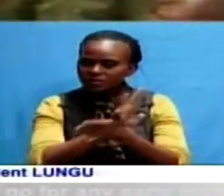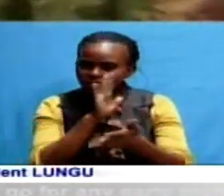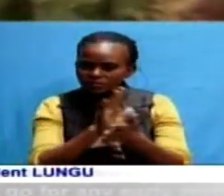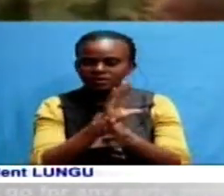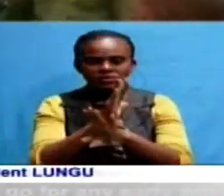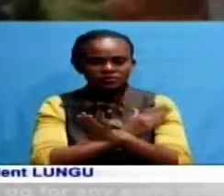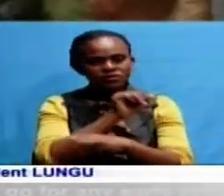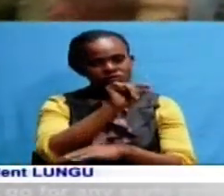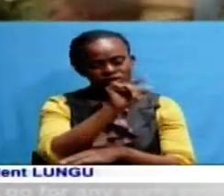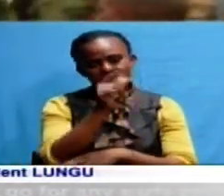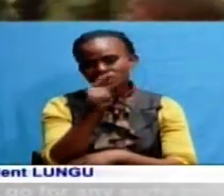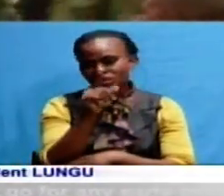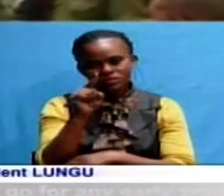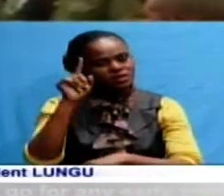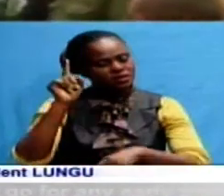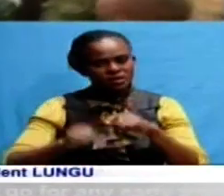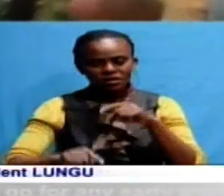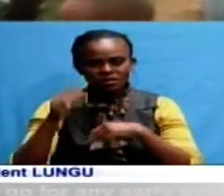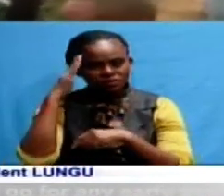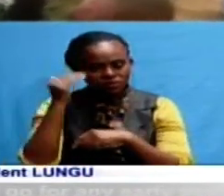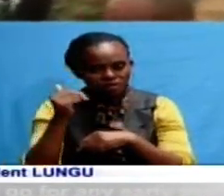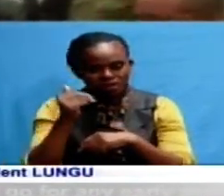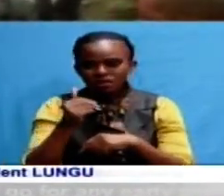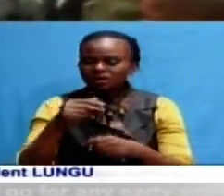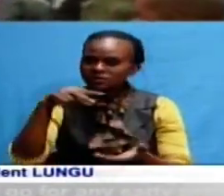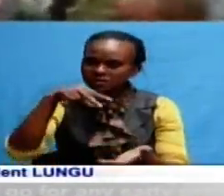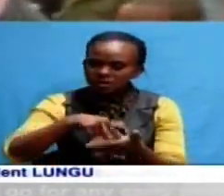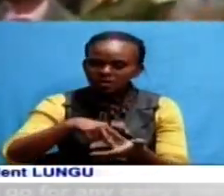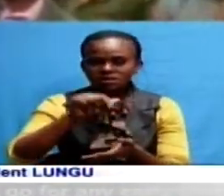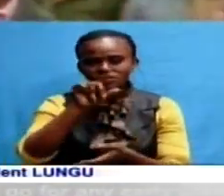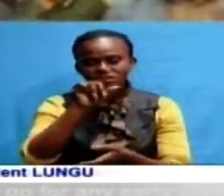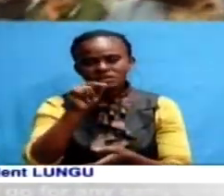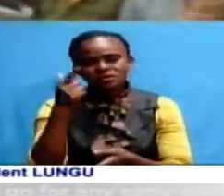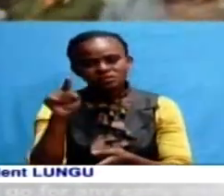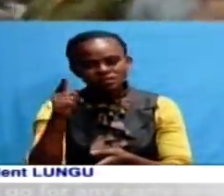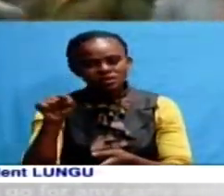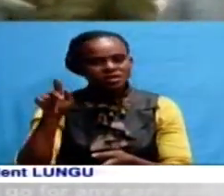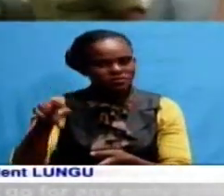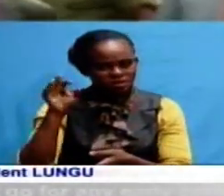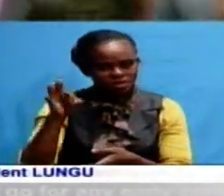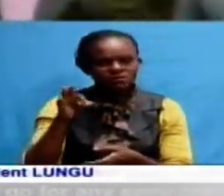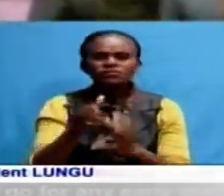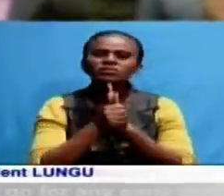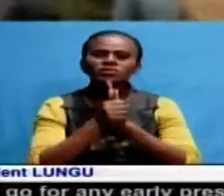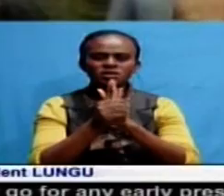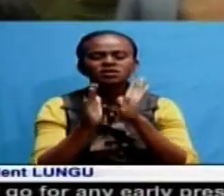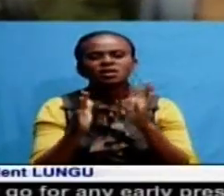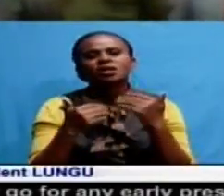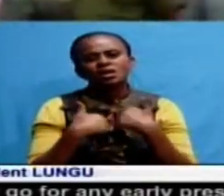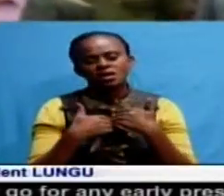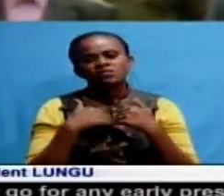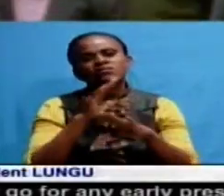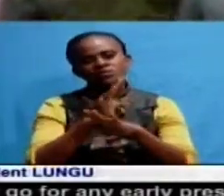2021. The president also says if for some reason it does not stand in 2021, the Patriotic Front will still find a leader at the convention